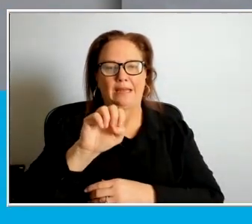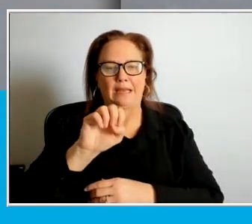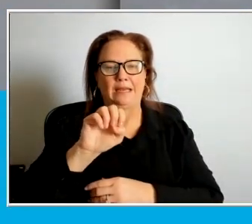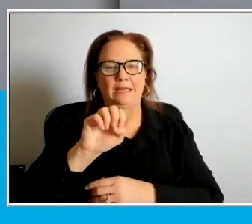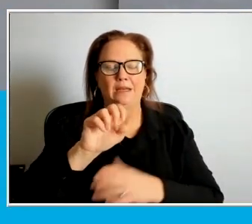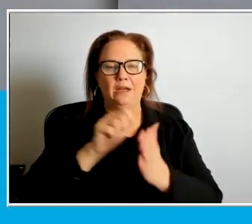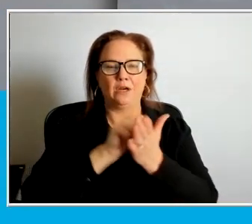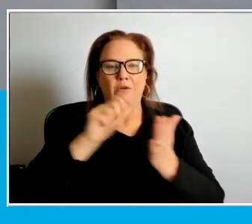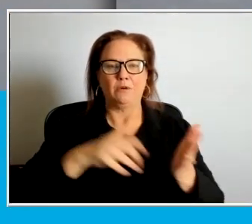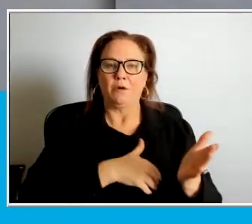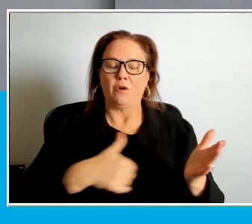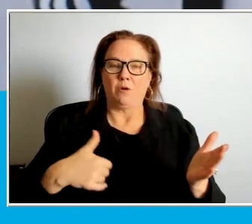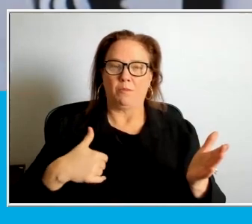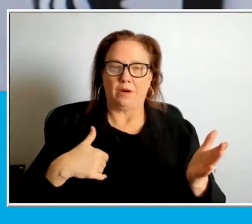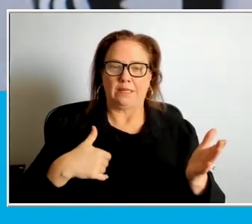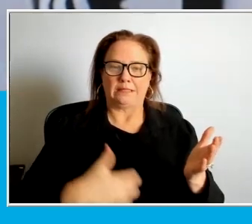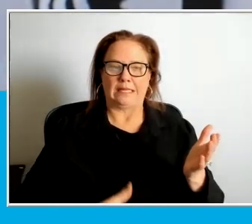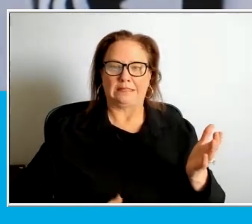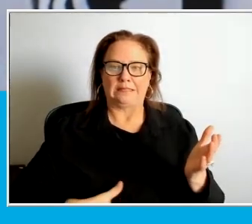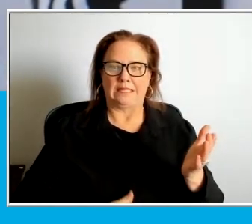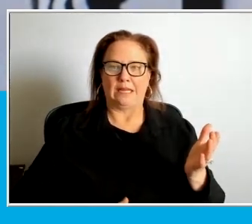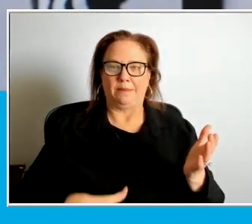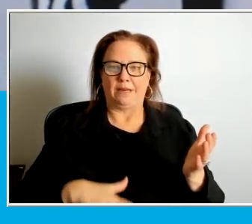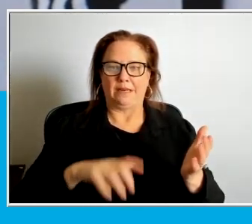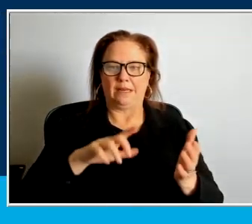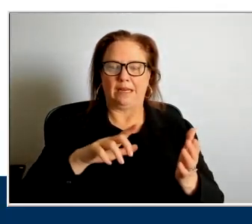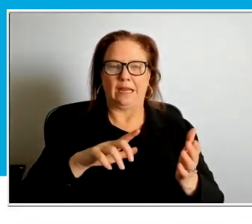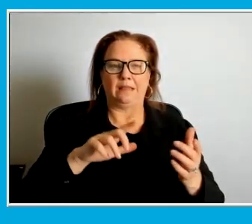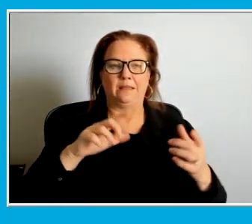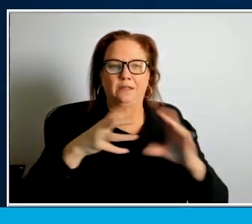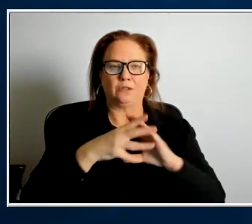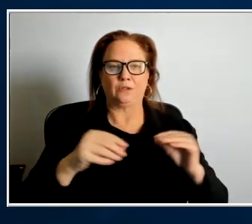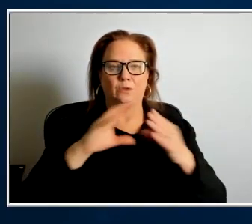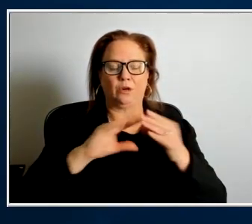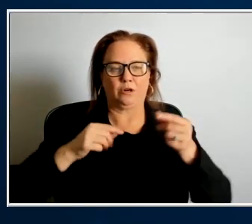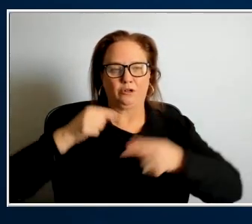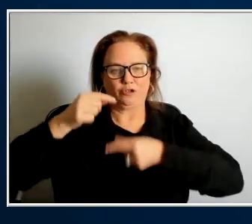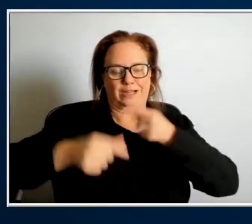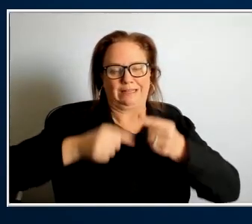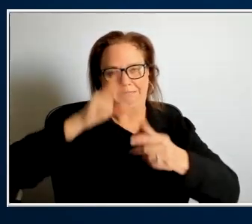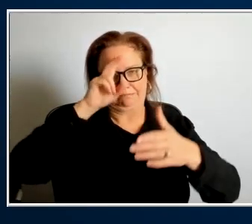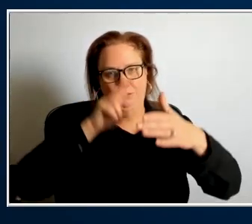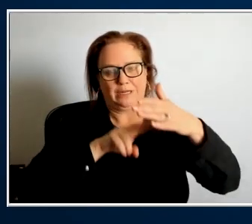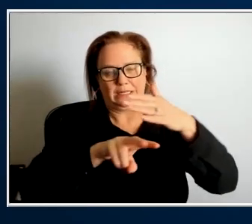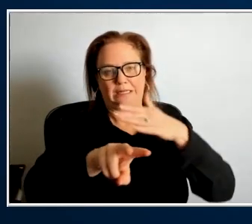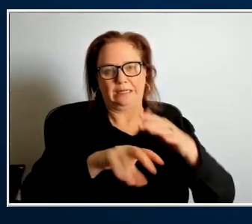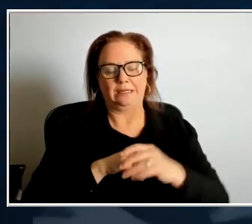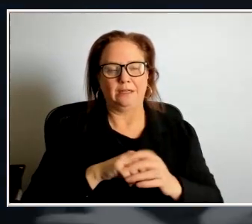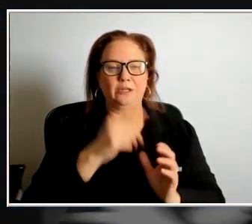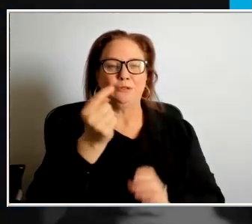her breasts and stomach, and the dire story her genetics foretold. Tuesday at 8.